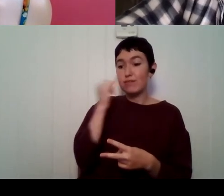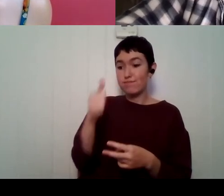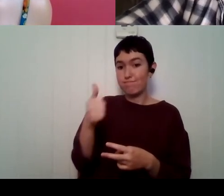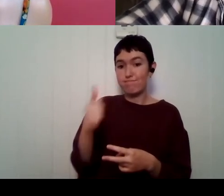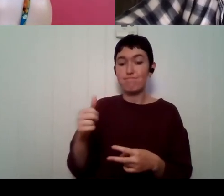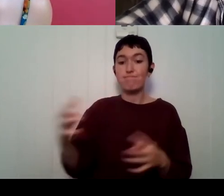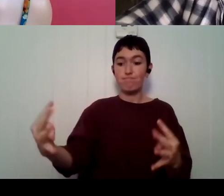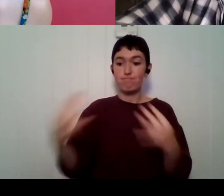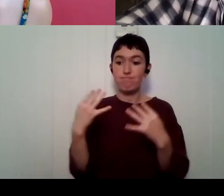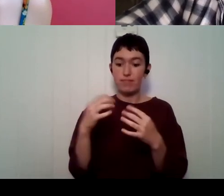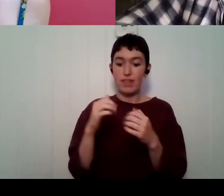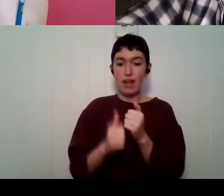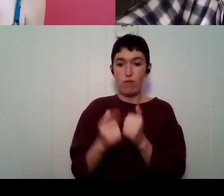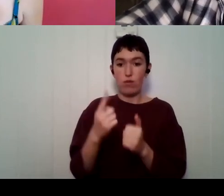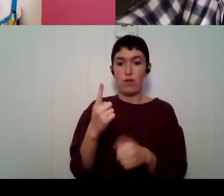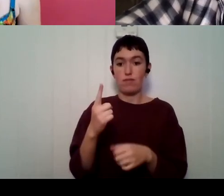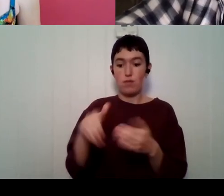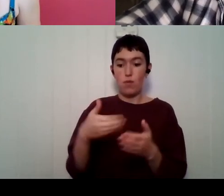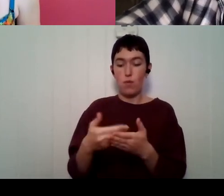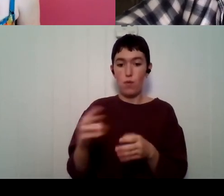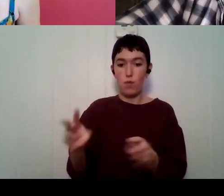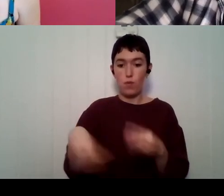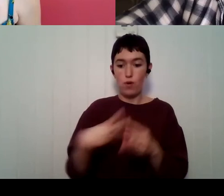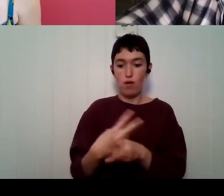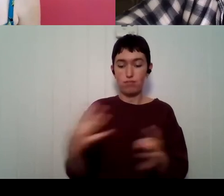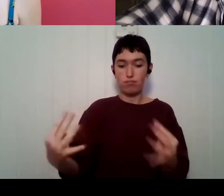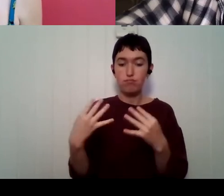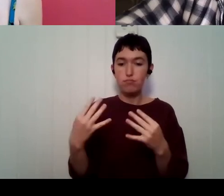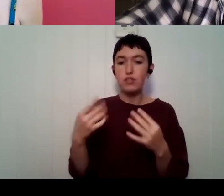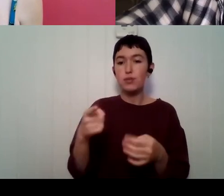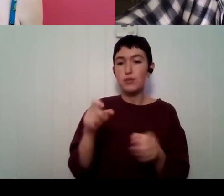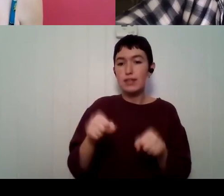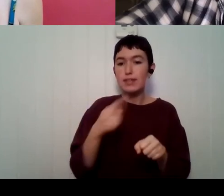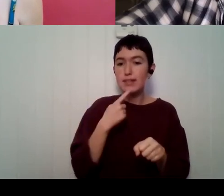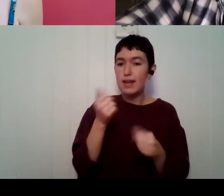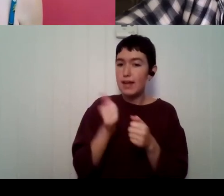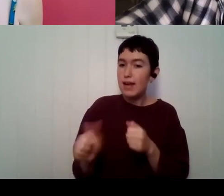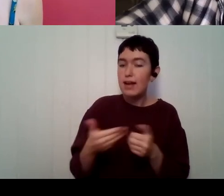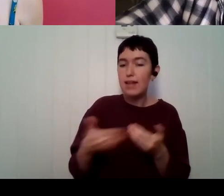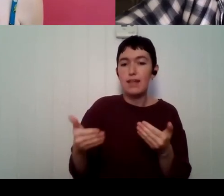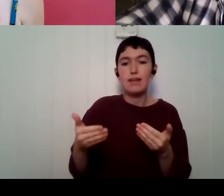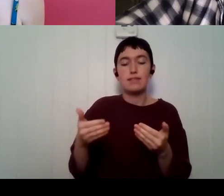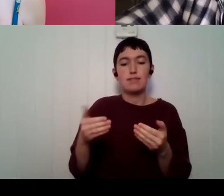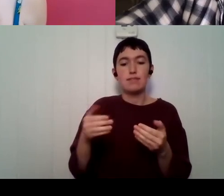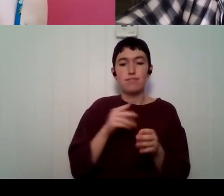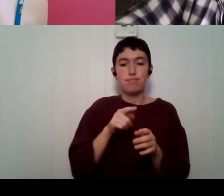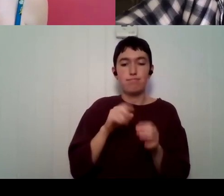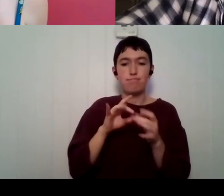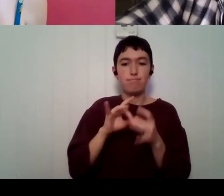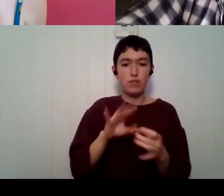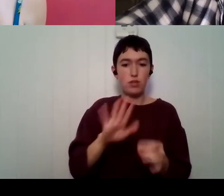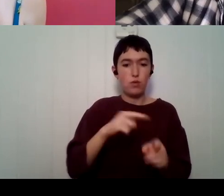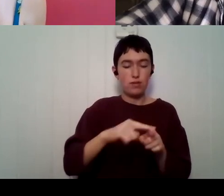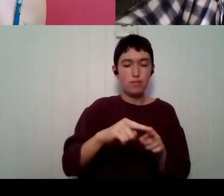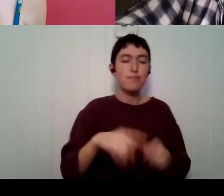them? Okay. Well, in terms of conservation, just because I feel like it needs to be said, is